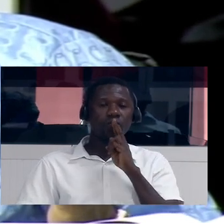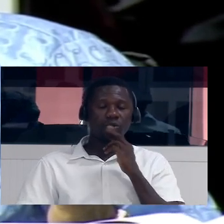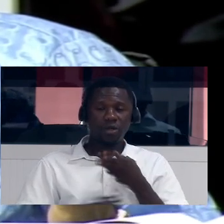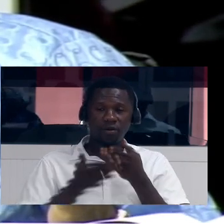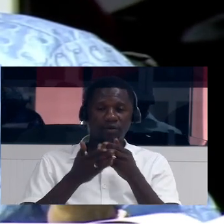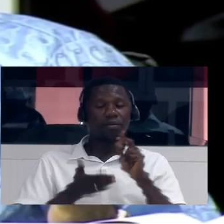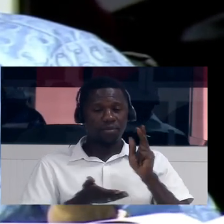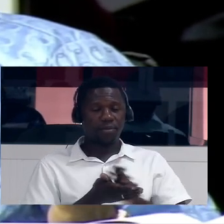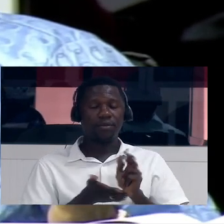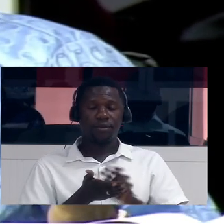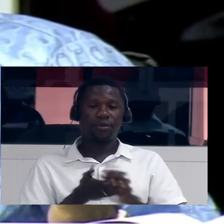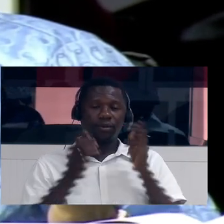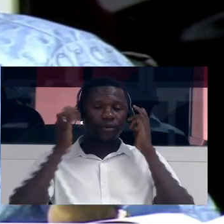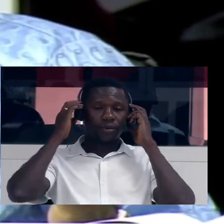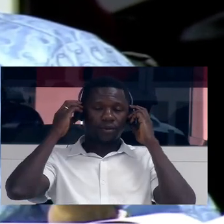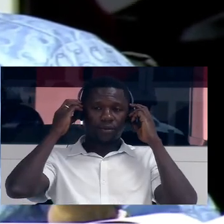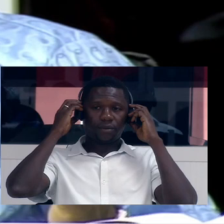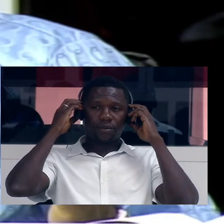assurances.